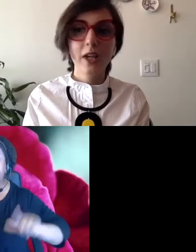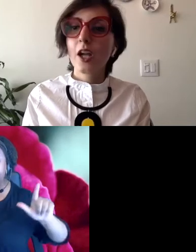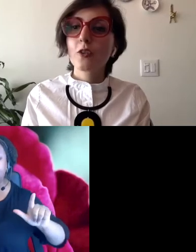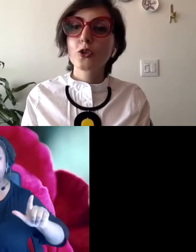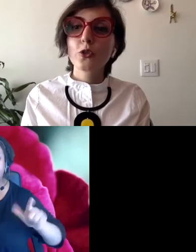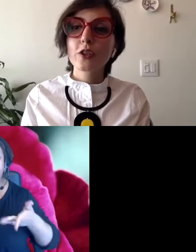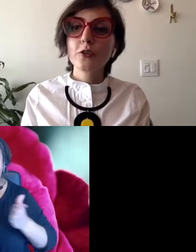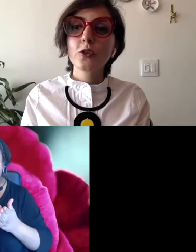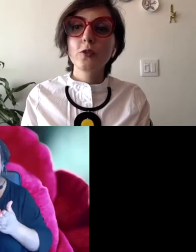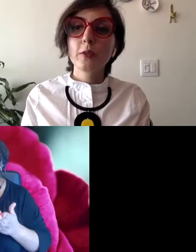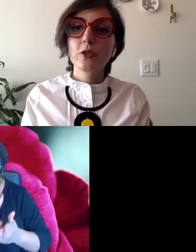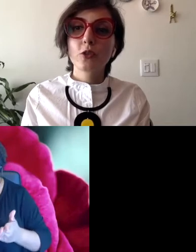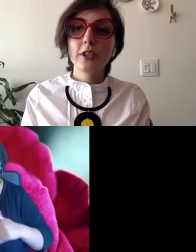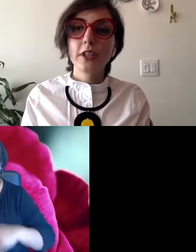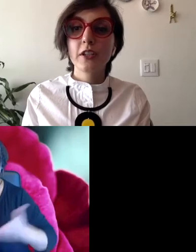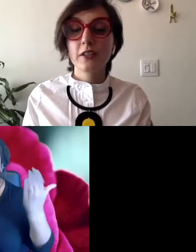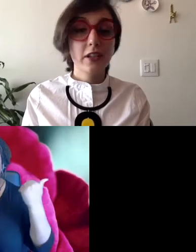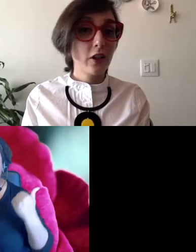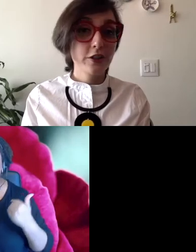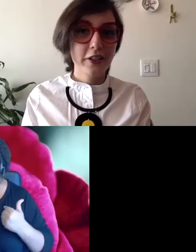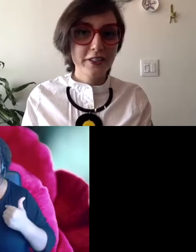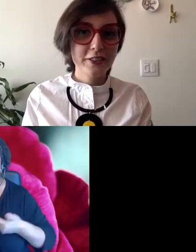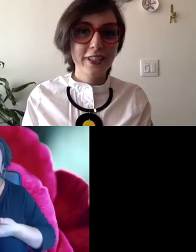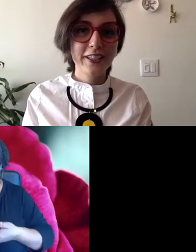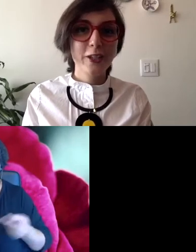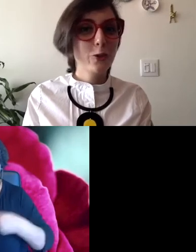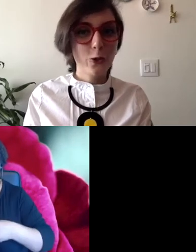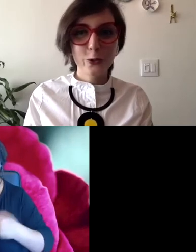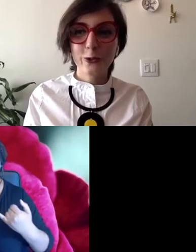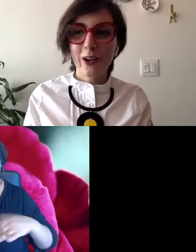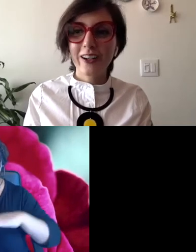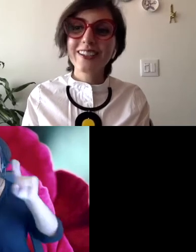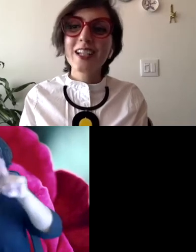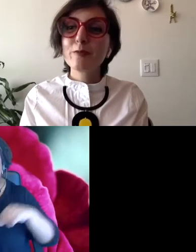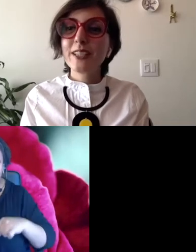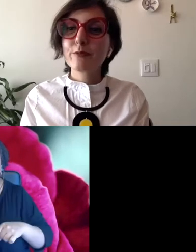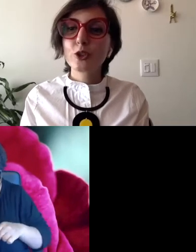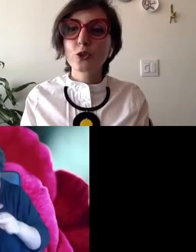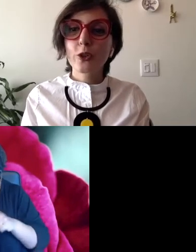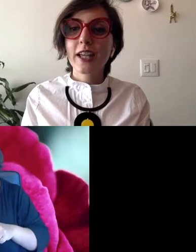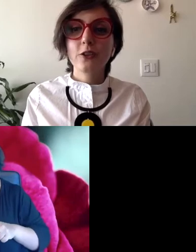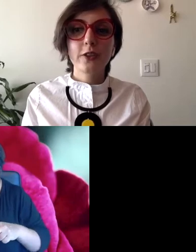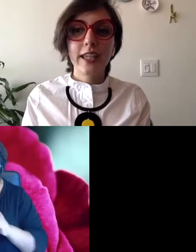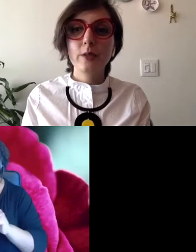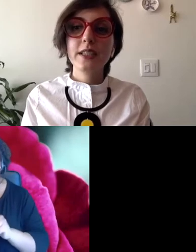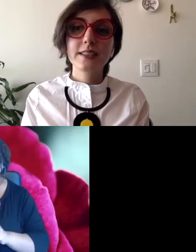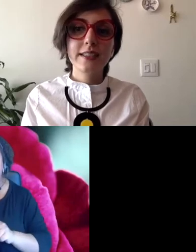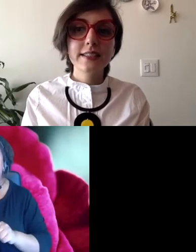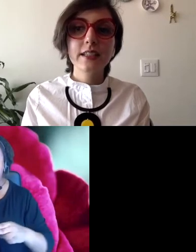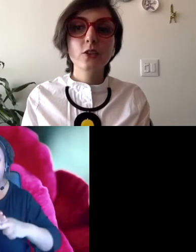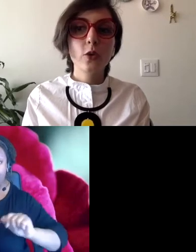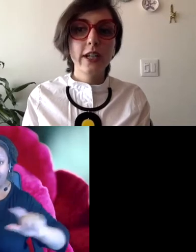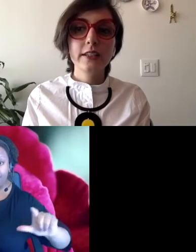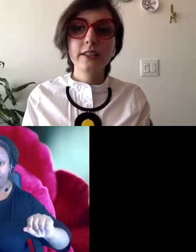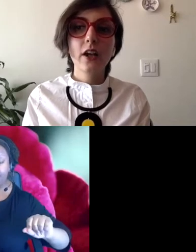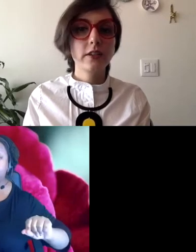questions. For those of you who will be joining us on the screen, you know who you are. Please be sure that your name is